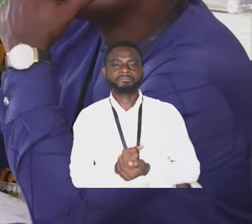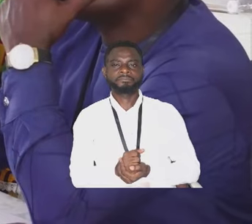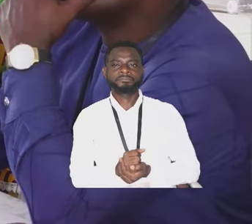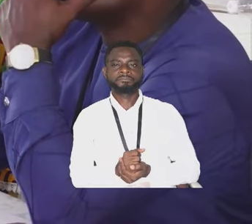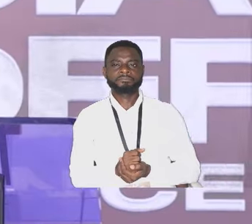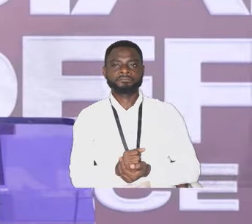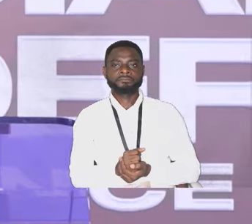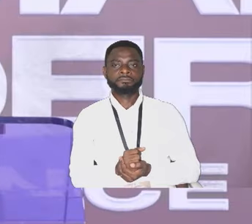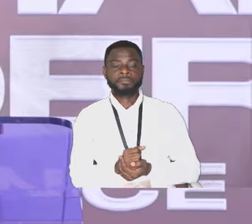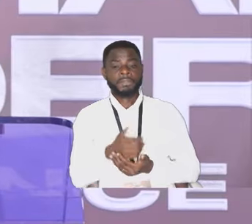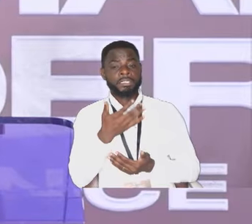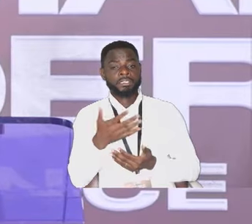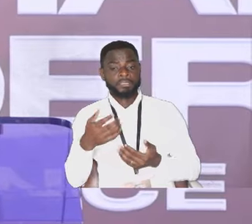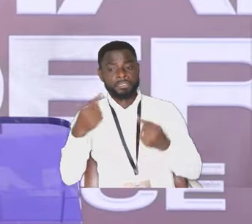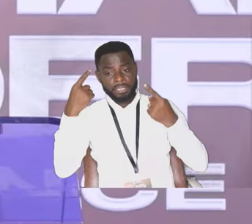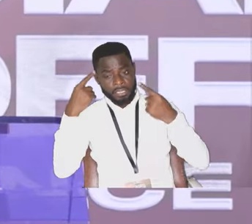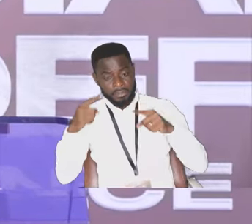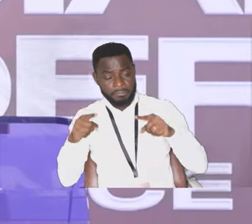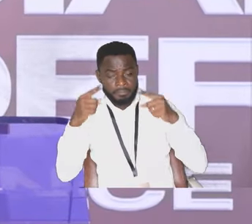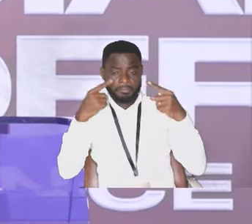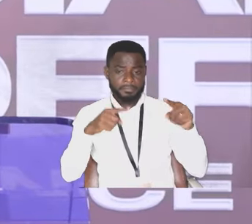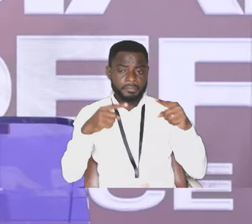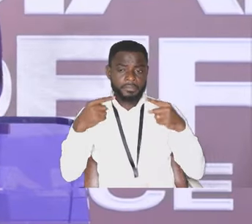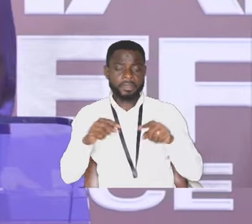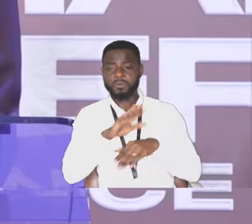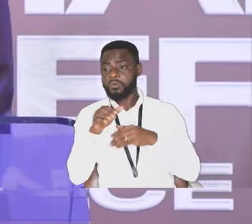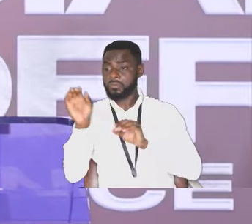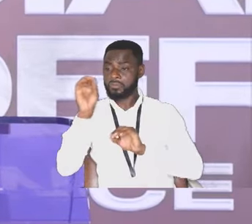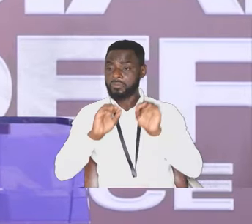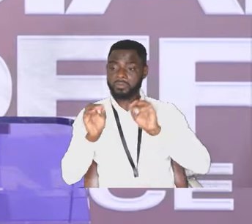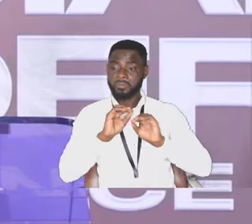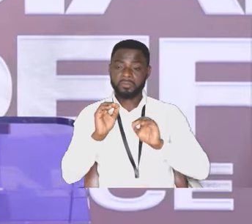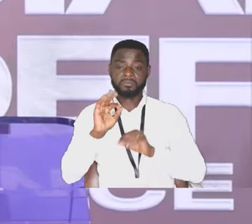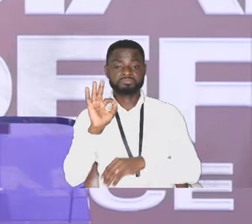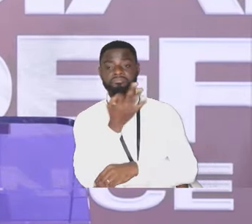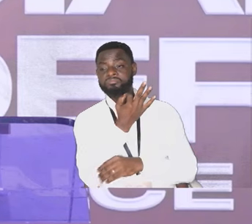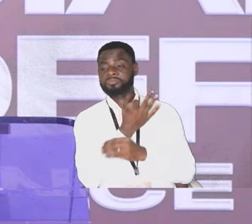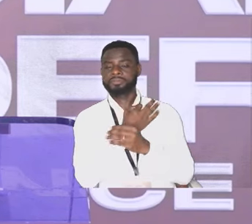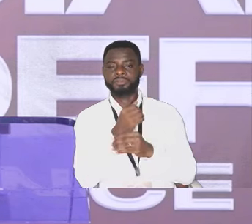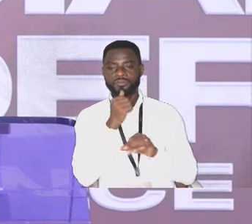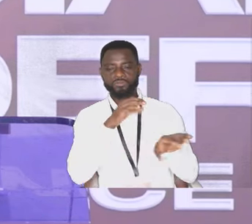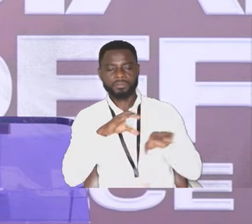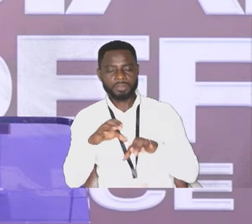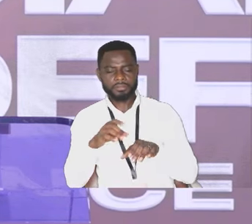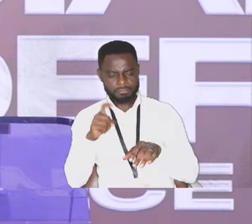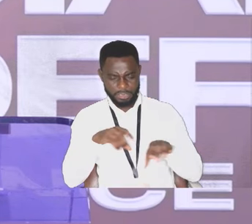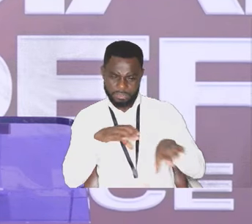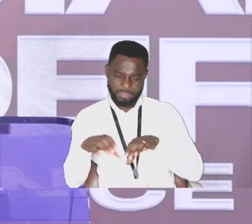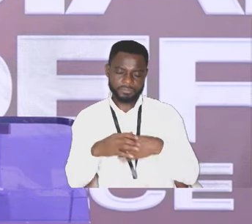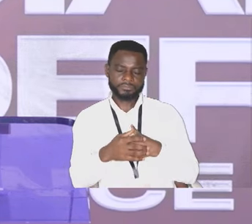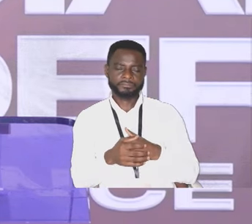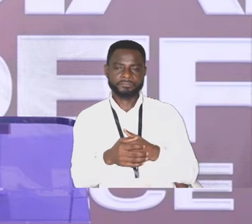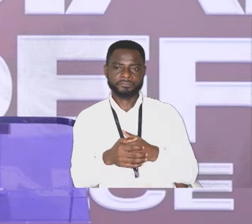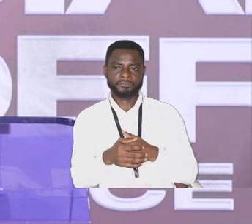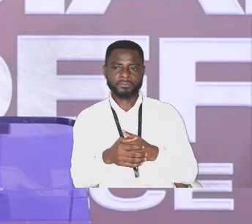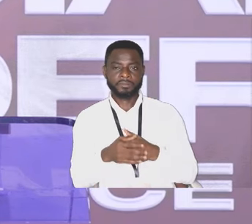And no man no koso, na omo lambasti ni ade, no biera ashe, no yinani. And when I look at it, I